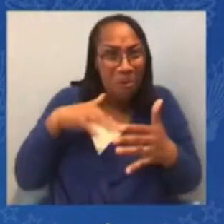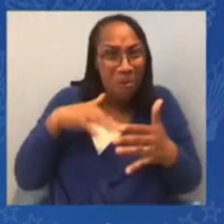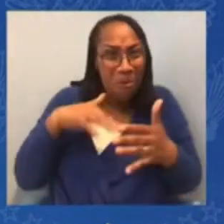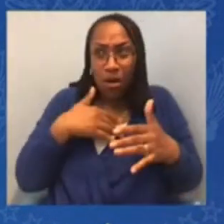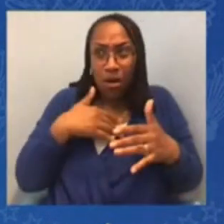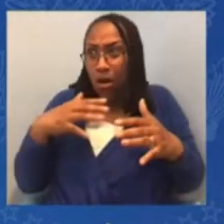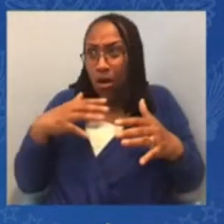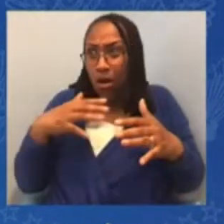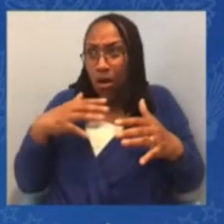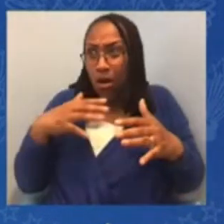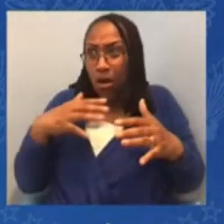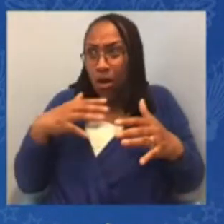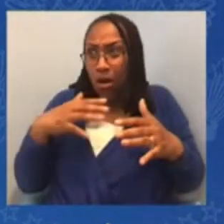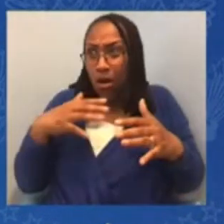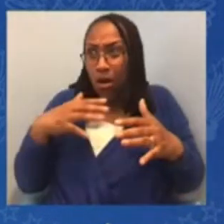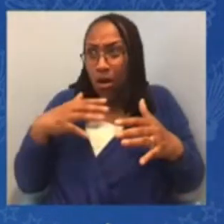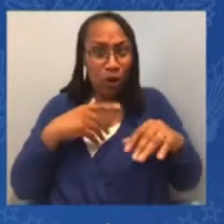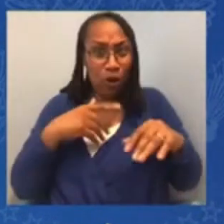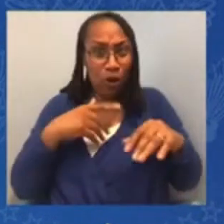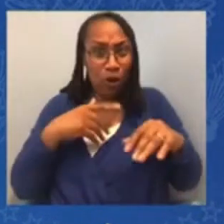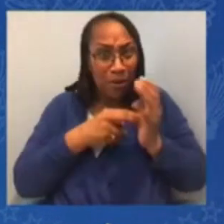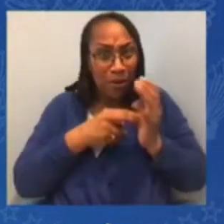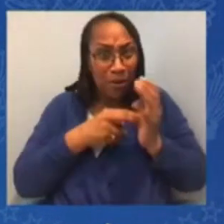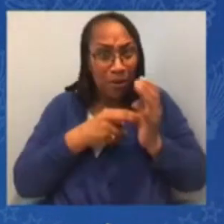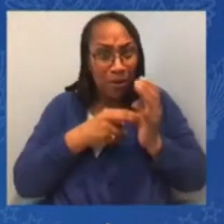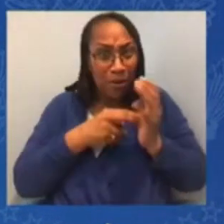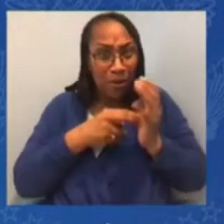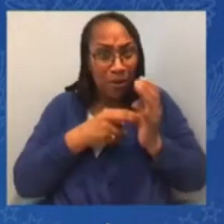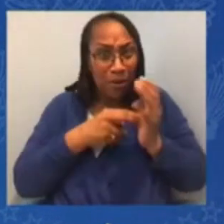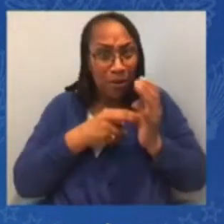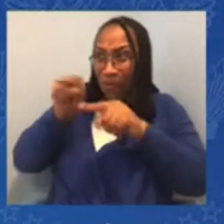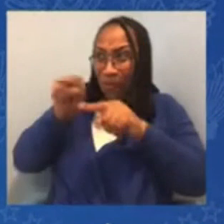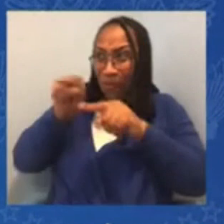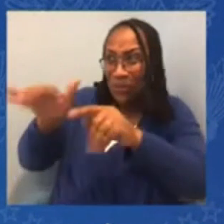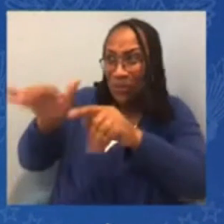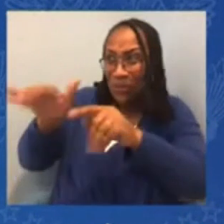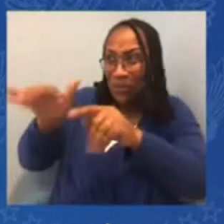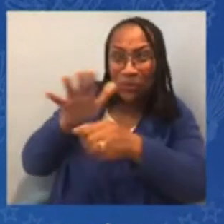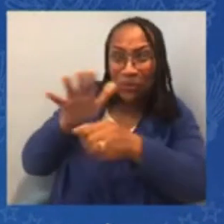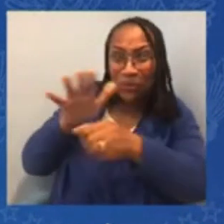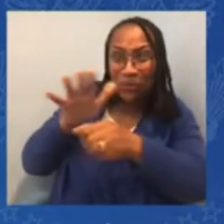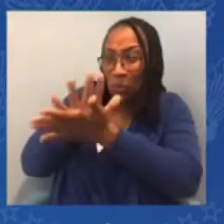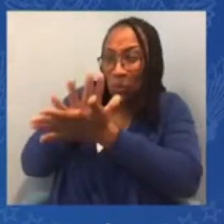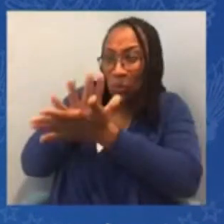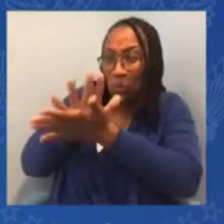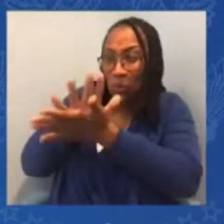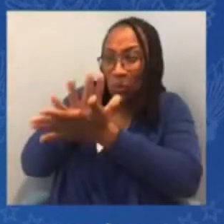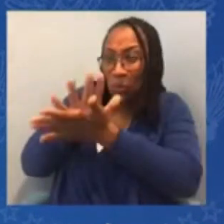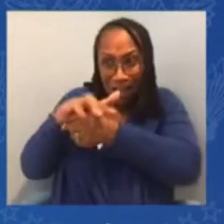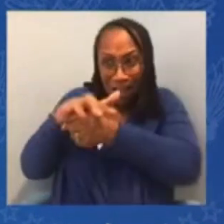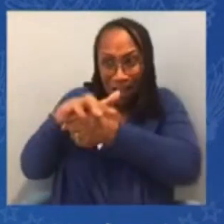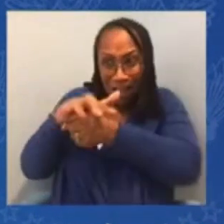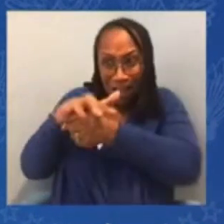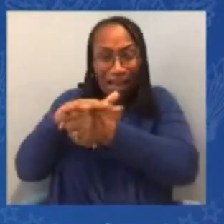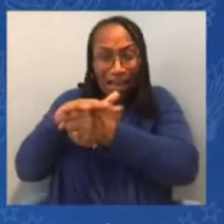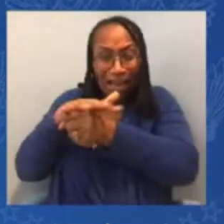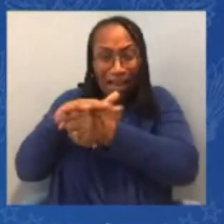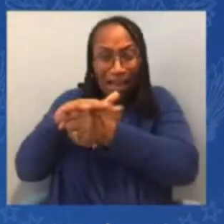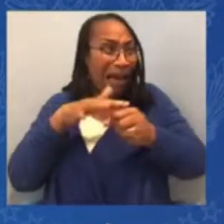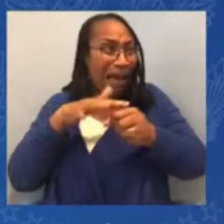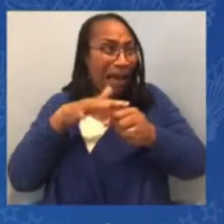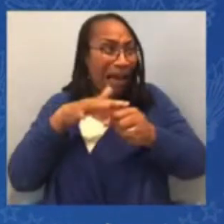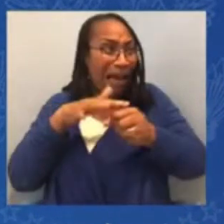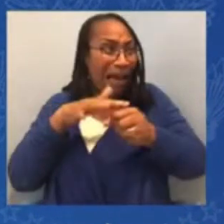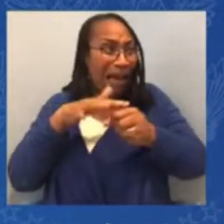in this room have turned your pain into purpose. I suspect all of you have. Your loss into determination and your anger,